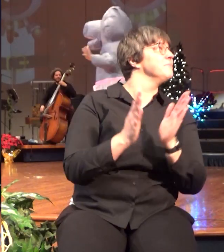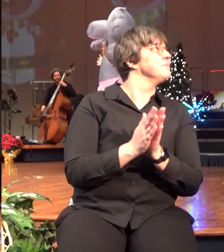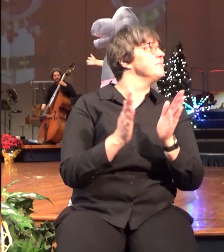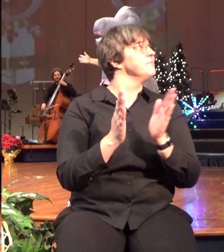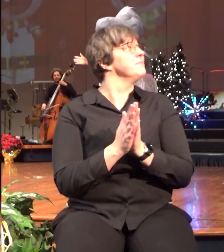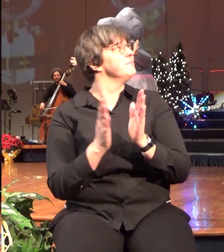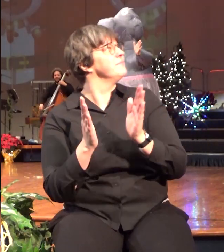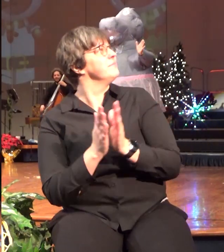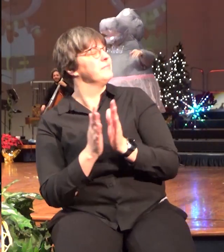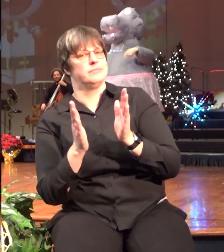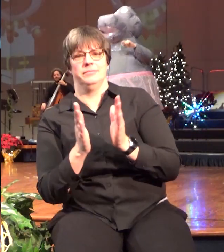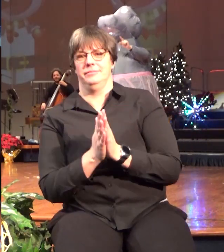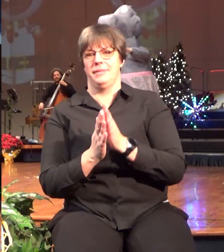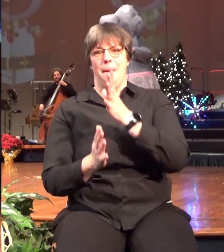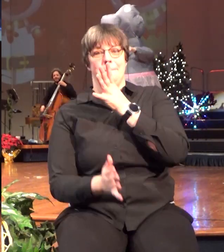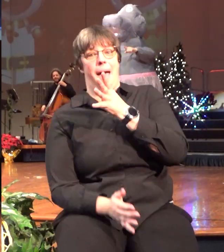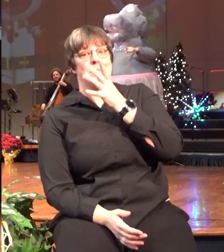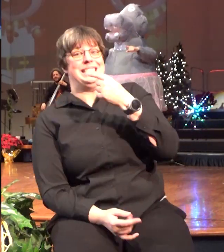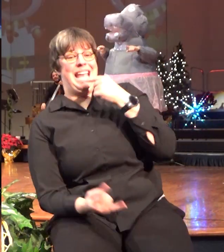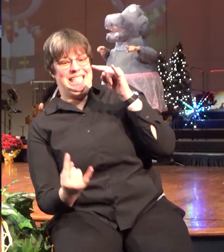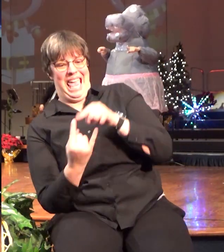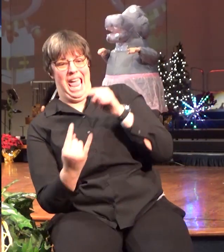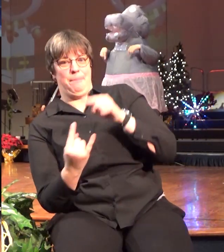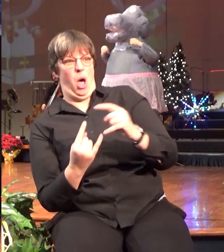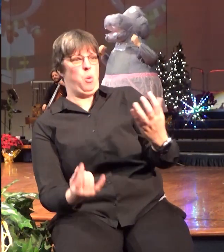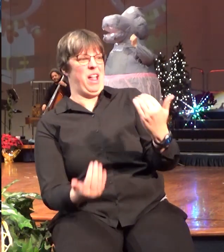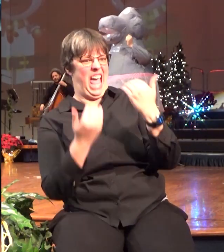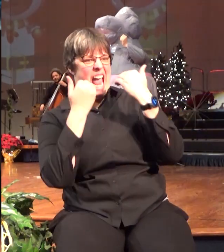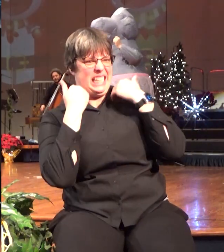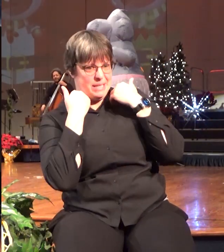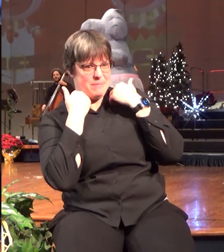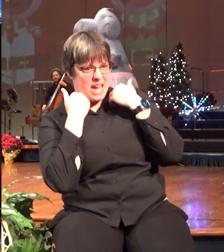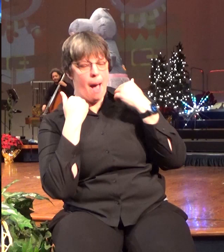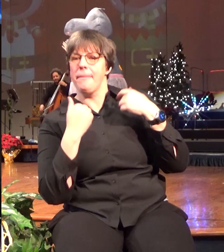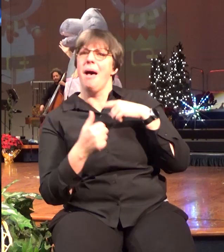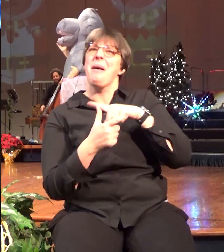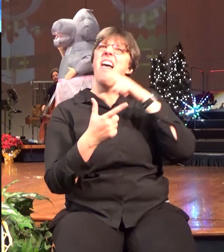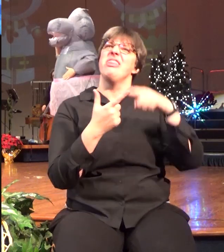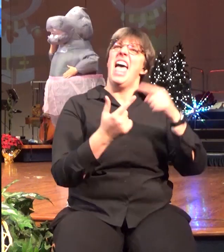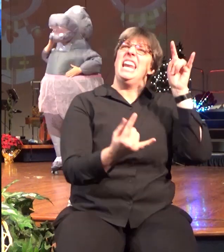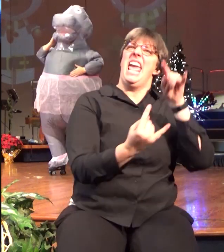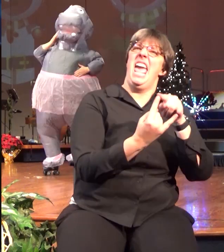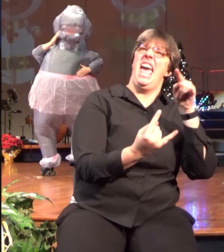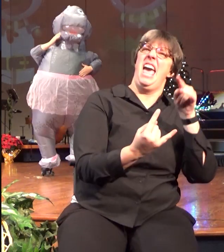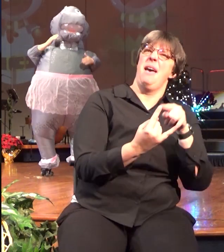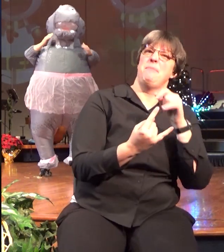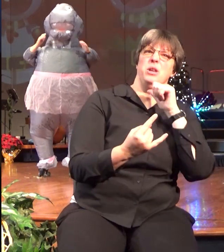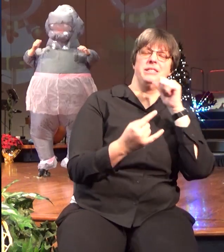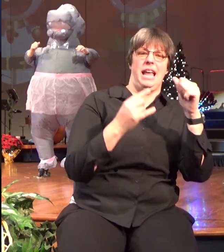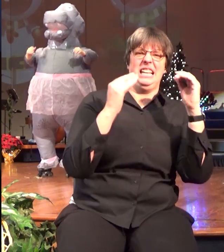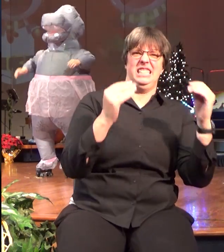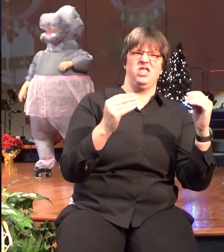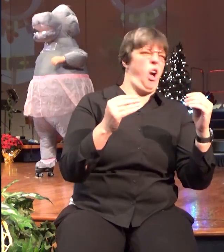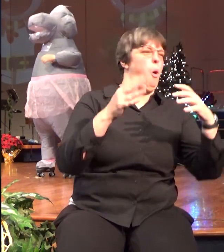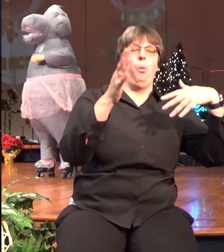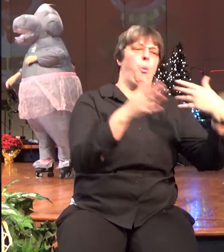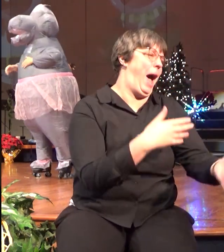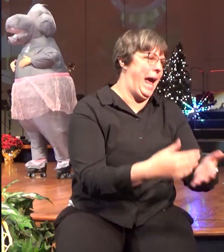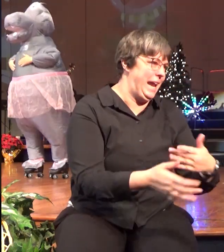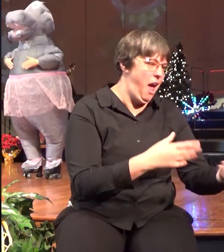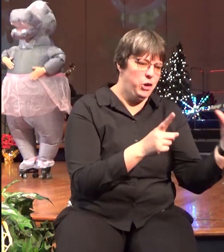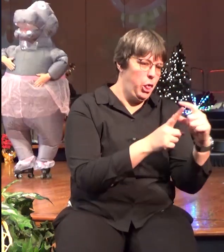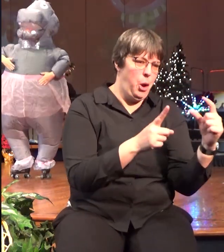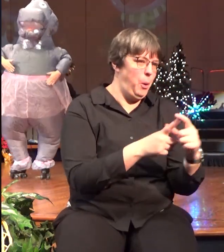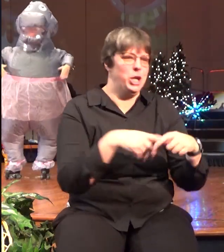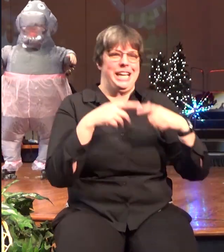Mom says the hippo will eat me up, but then a hippo says the teacher, whatever. I wanna.